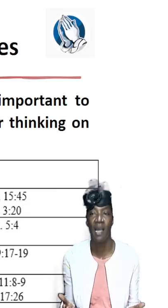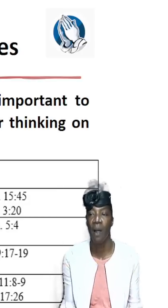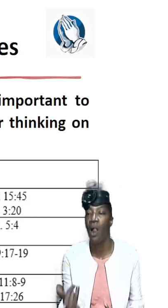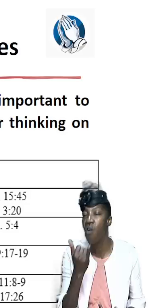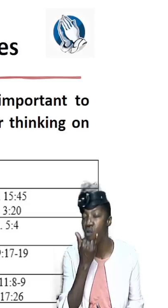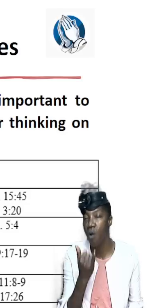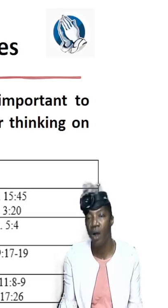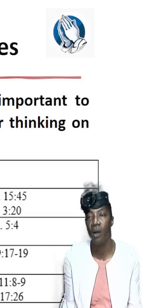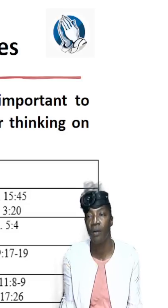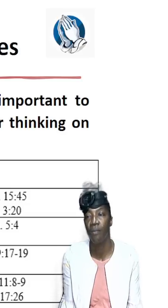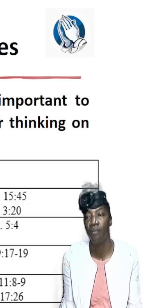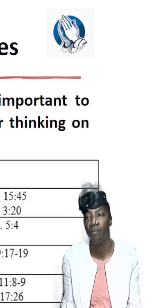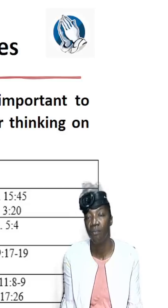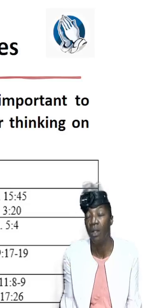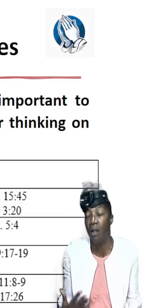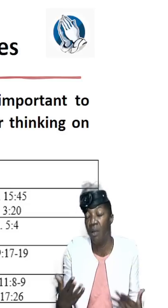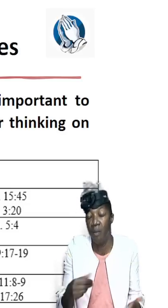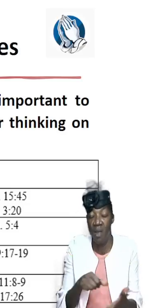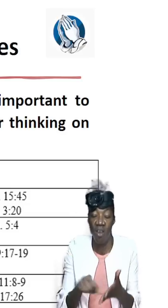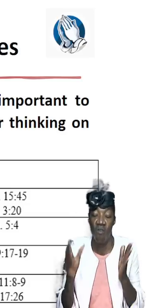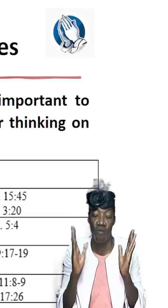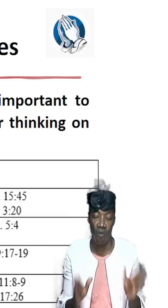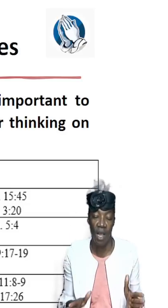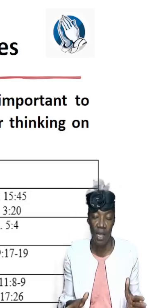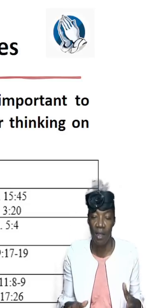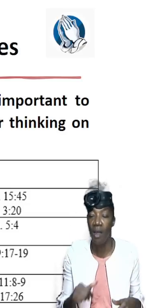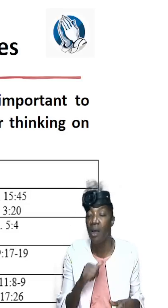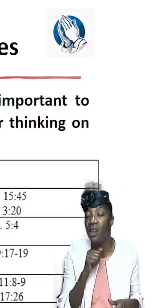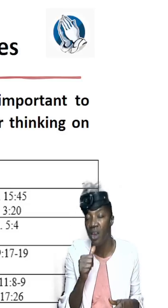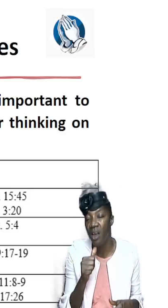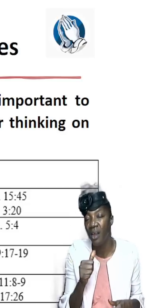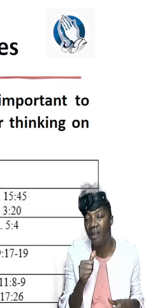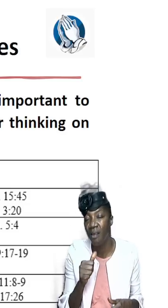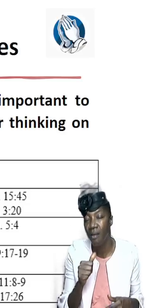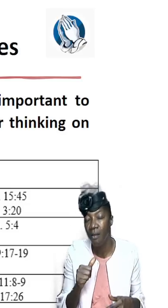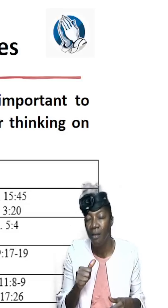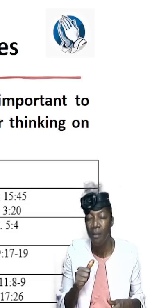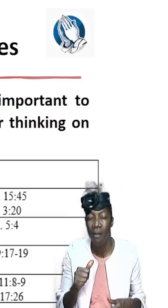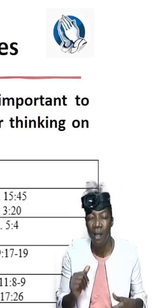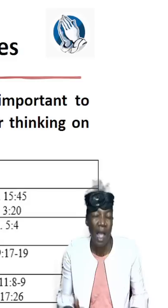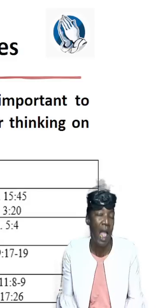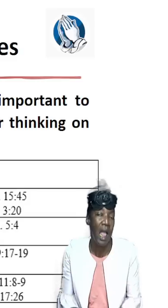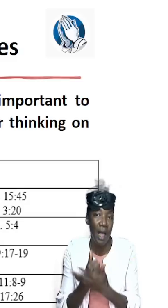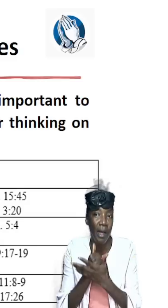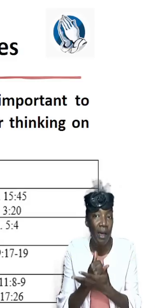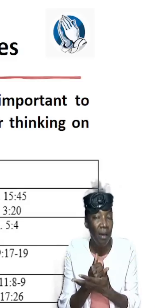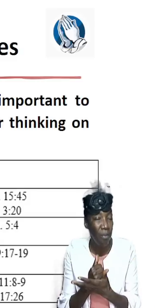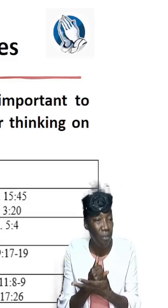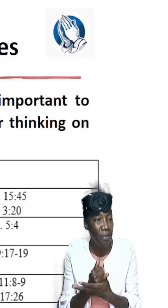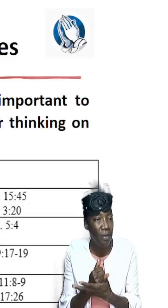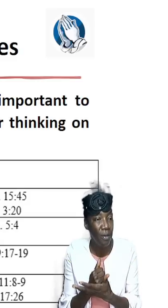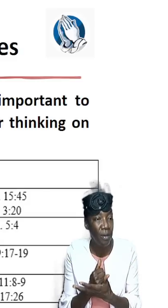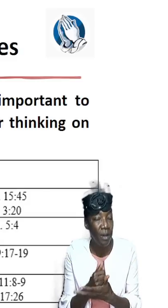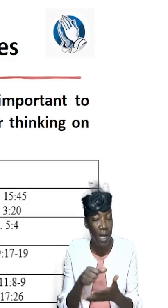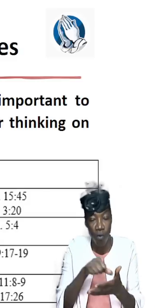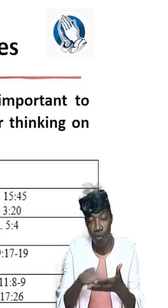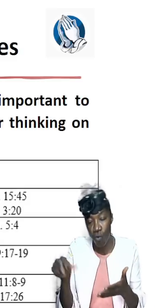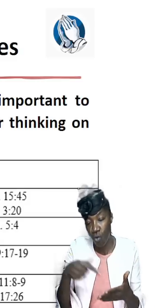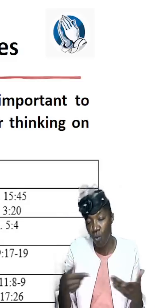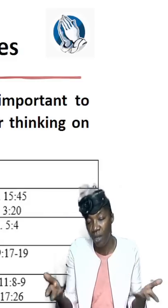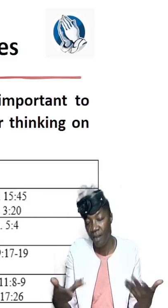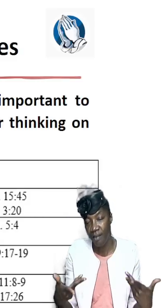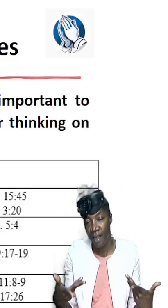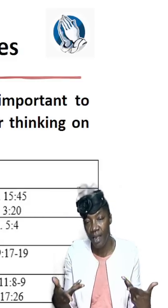wrong, or unless the writers were not inspired and therefore wrote what is here, there could